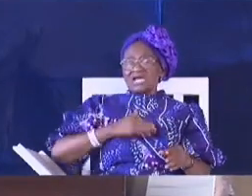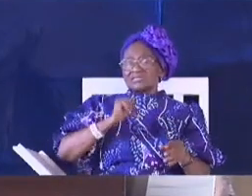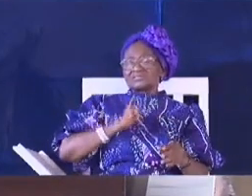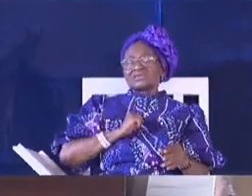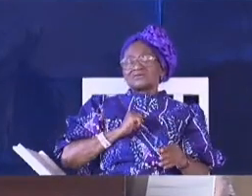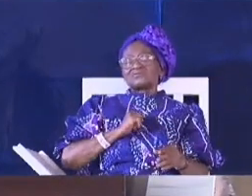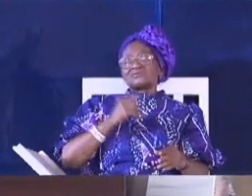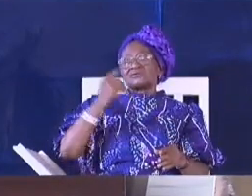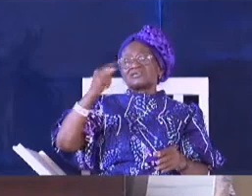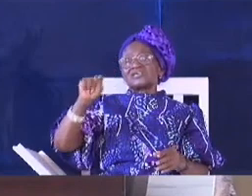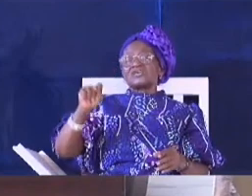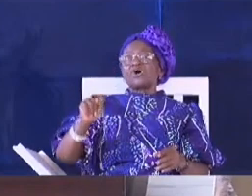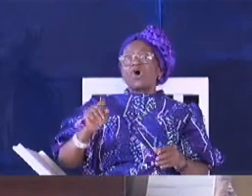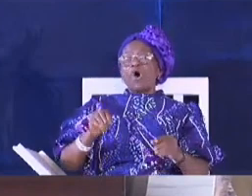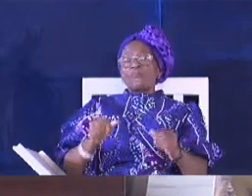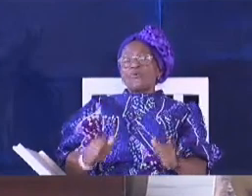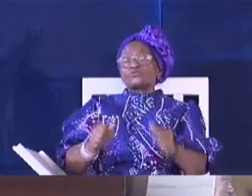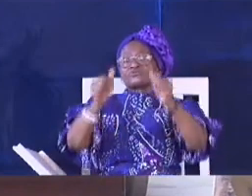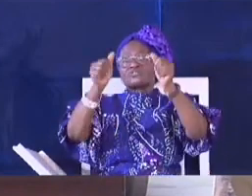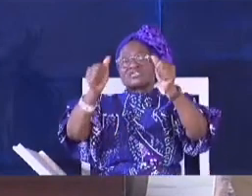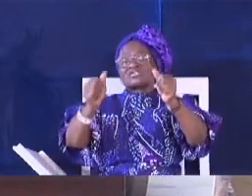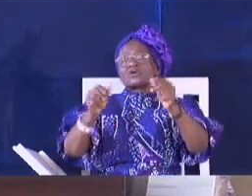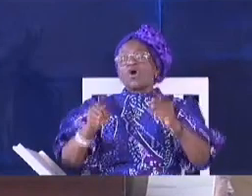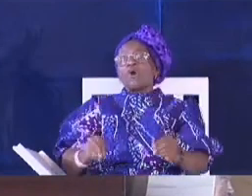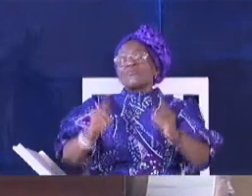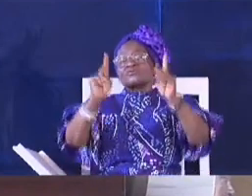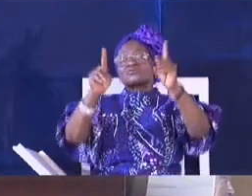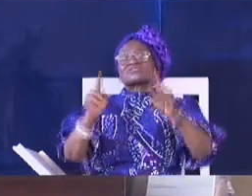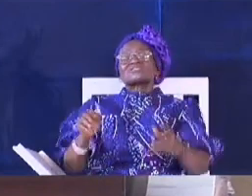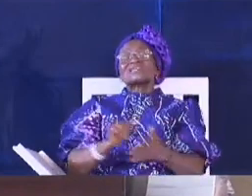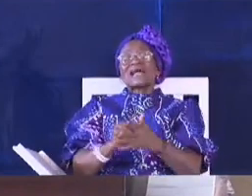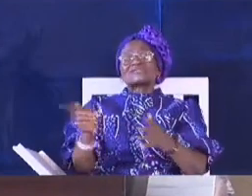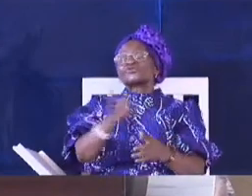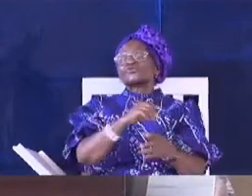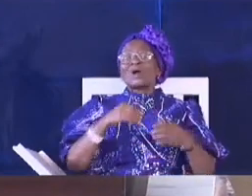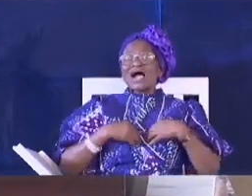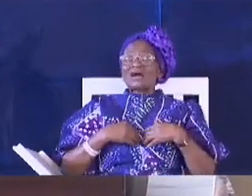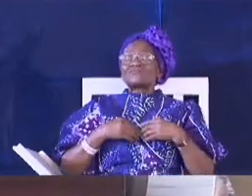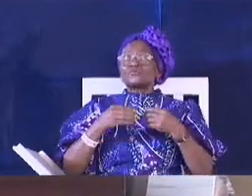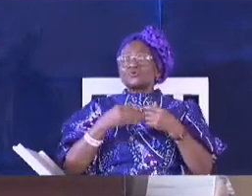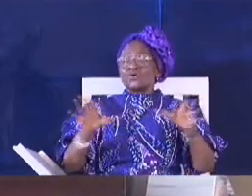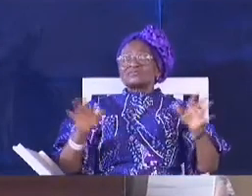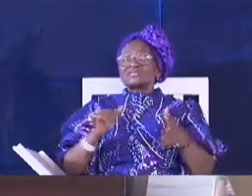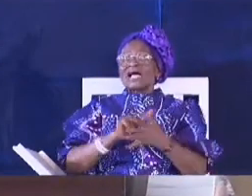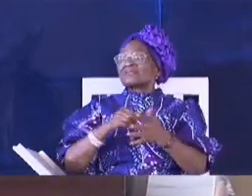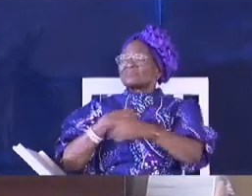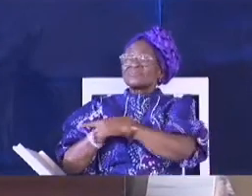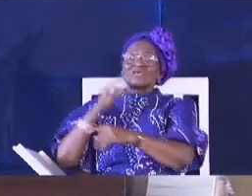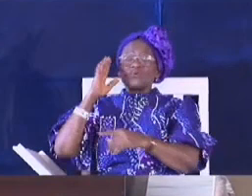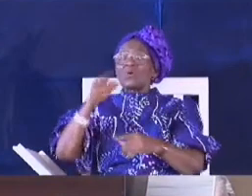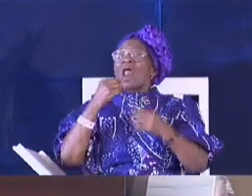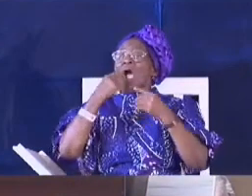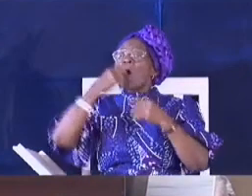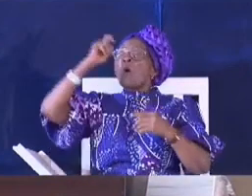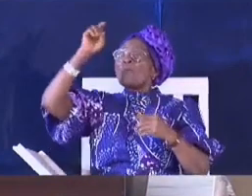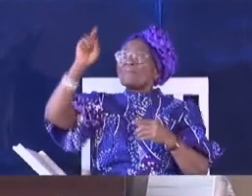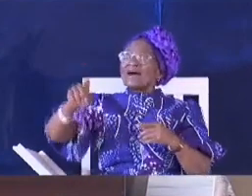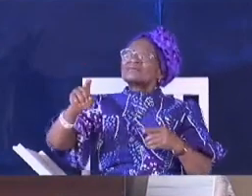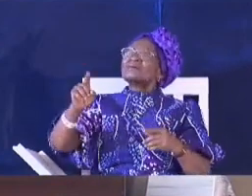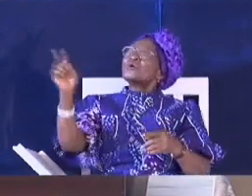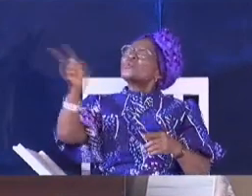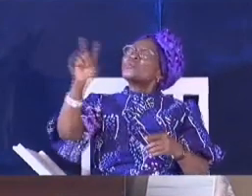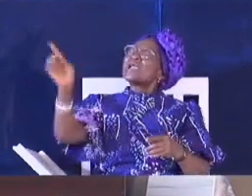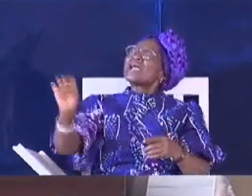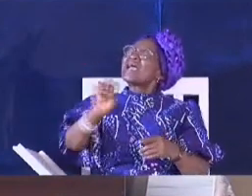opportunities that I have lost, that I'm going to command, wherever they have to come